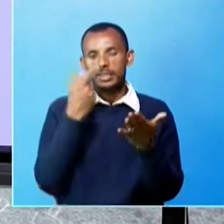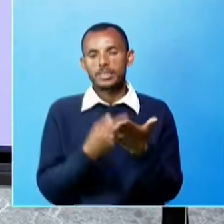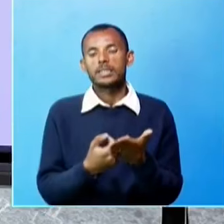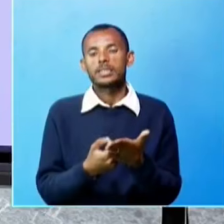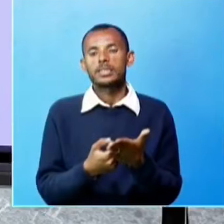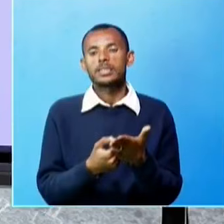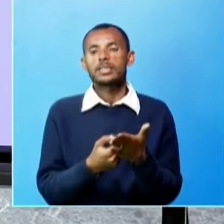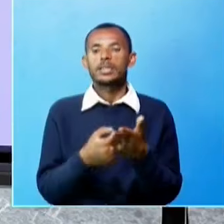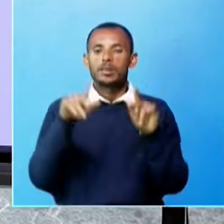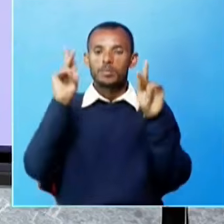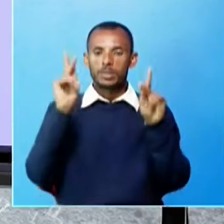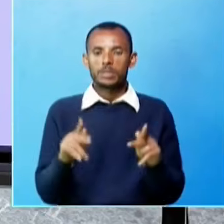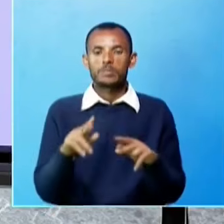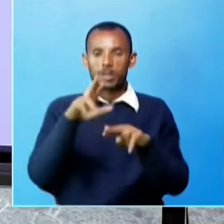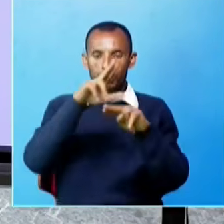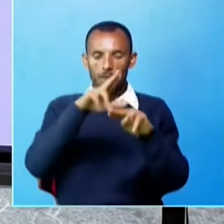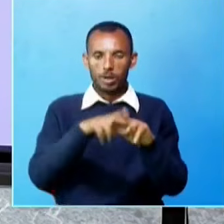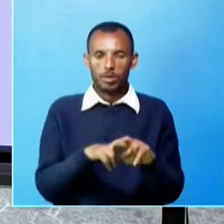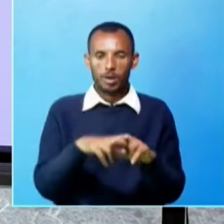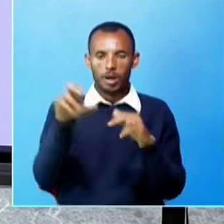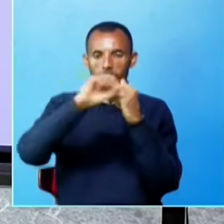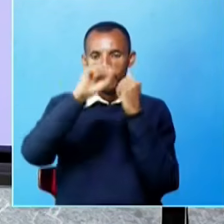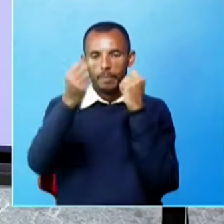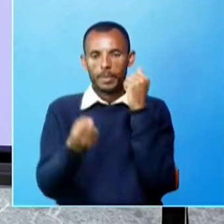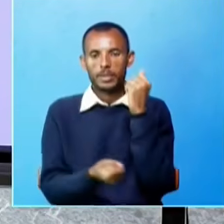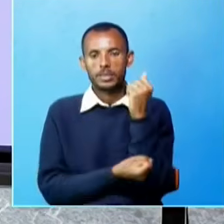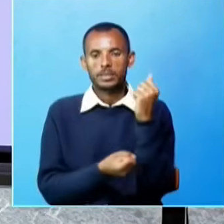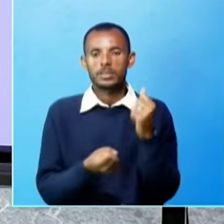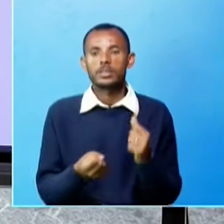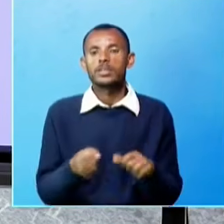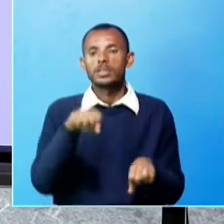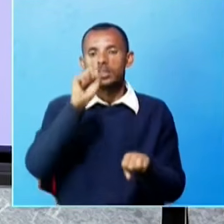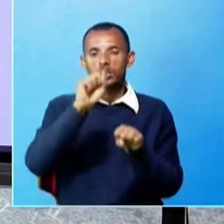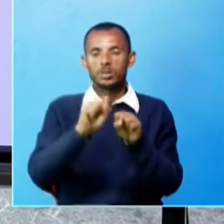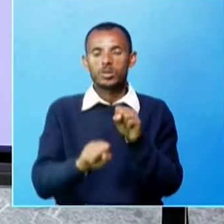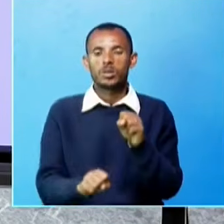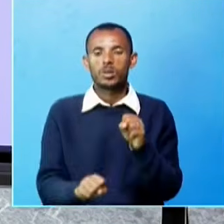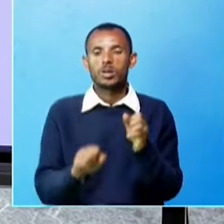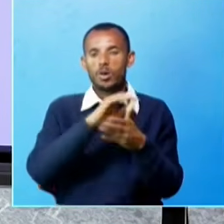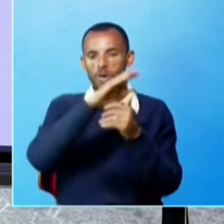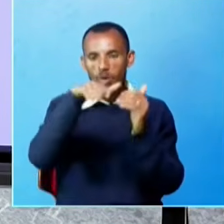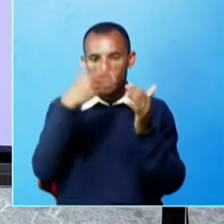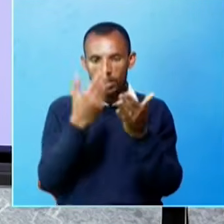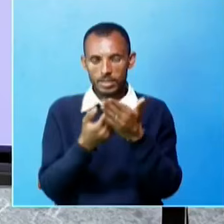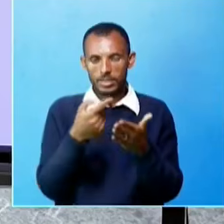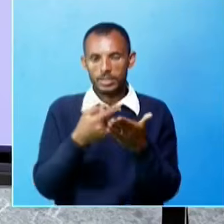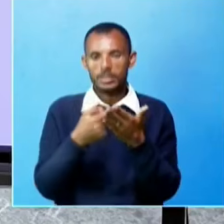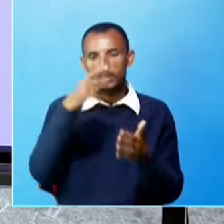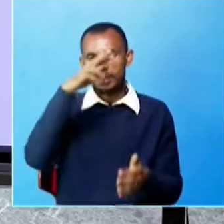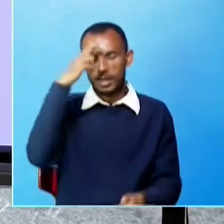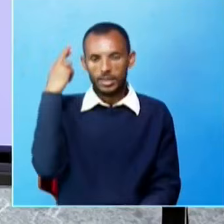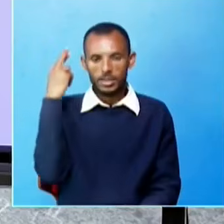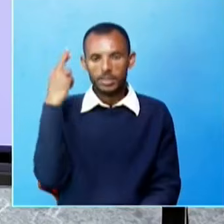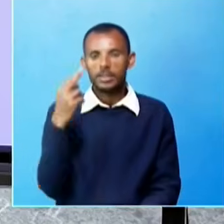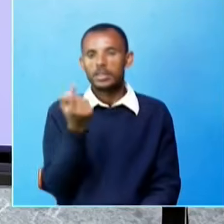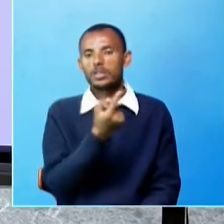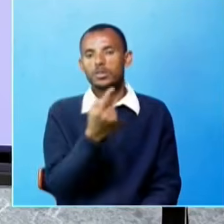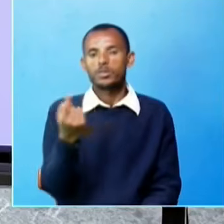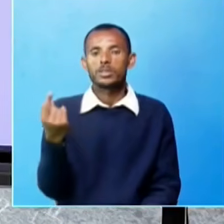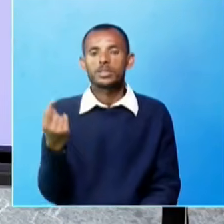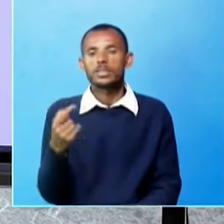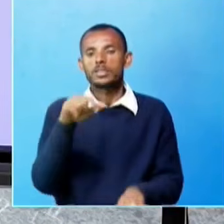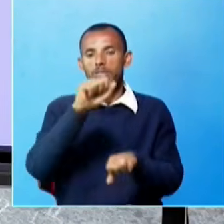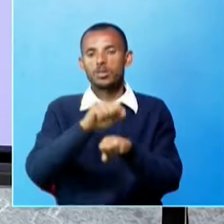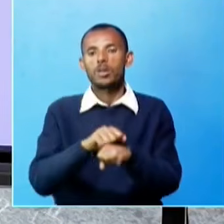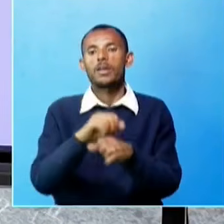prism depending on the bases. Okay, so in all these cases, each of these